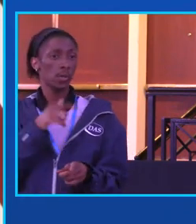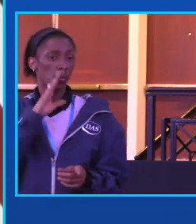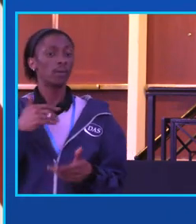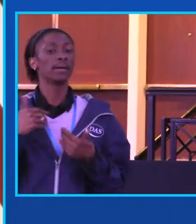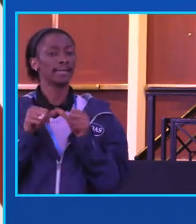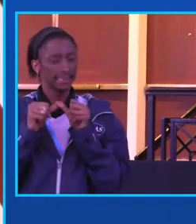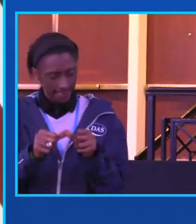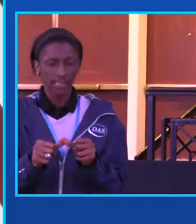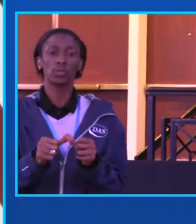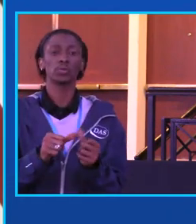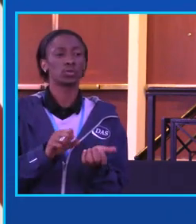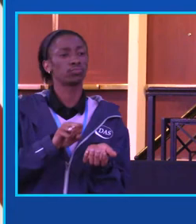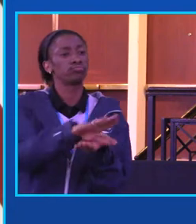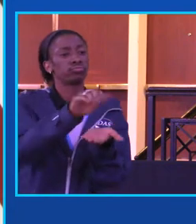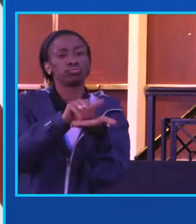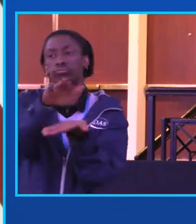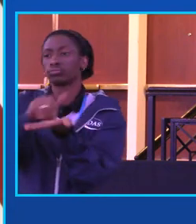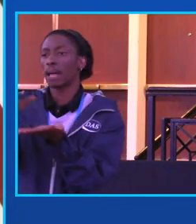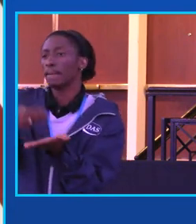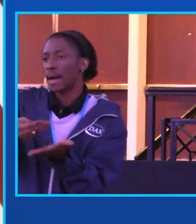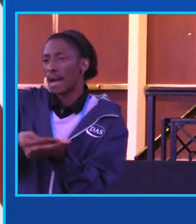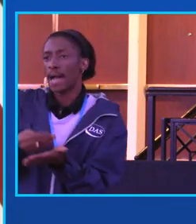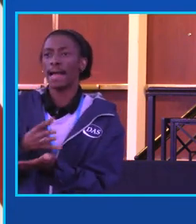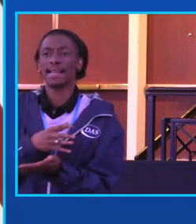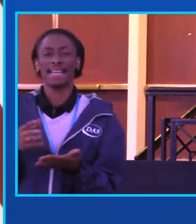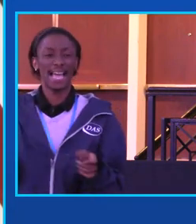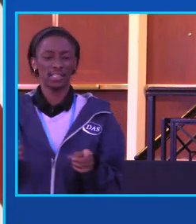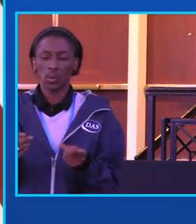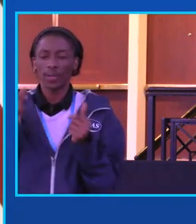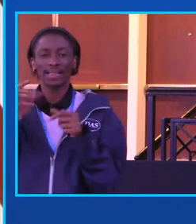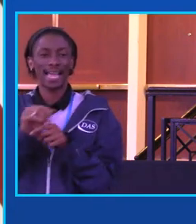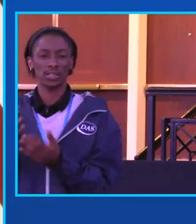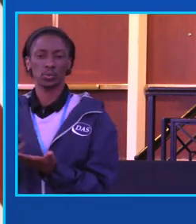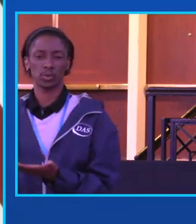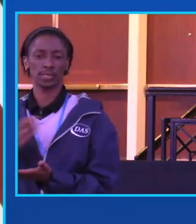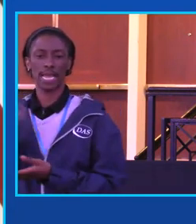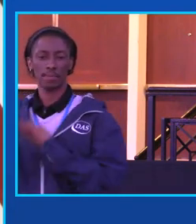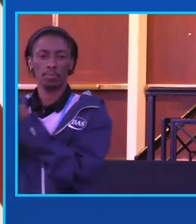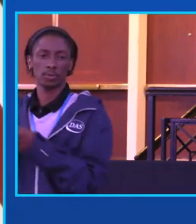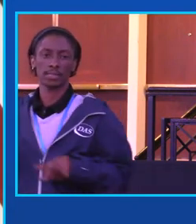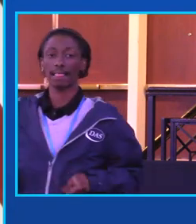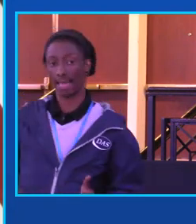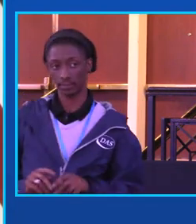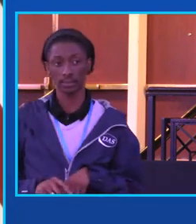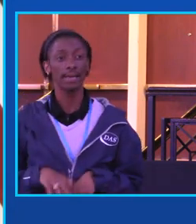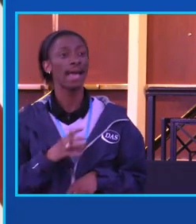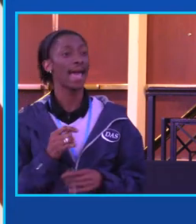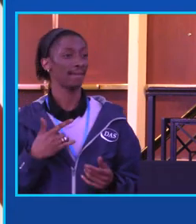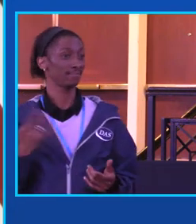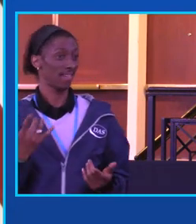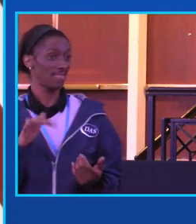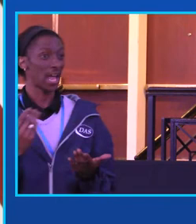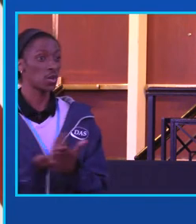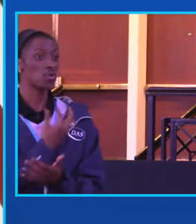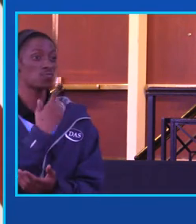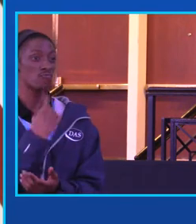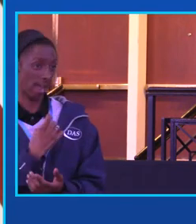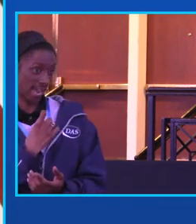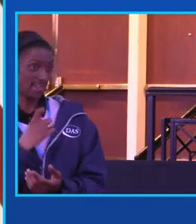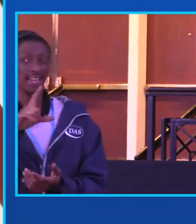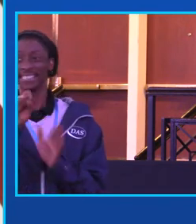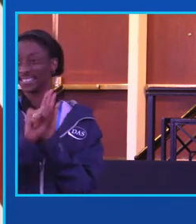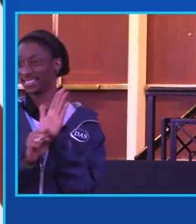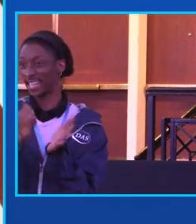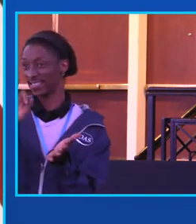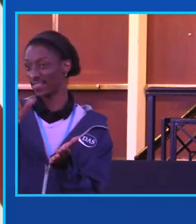door as quickly as resources and proposals allow for it. And how about the brand new Red State Fund? Can we hear it for the